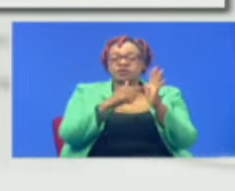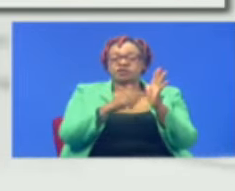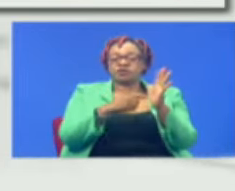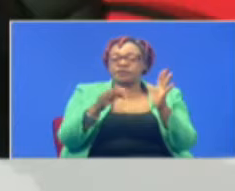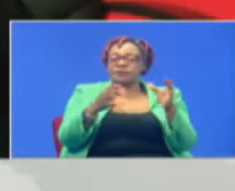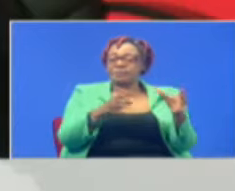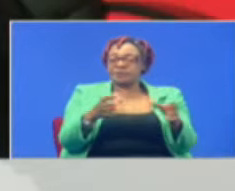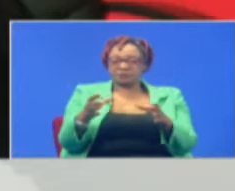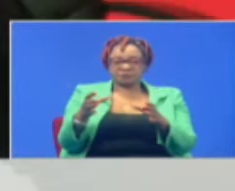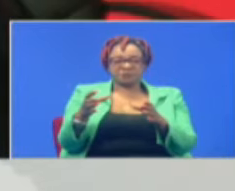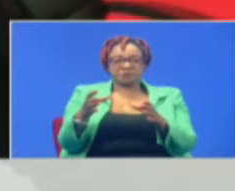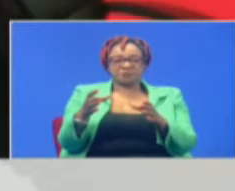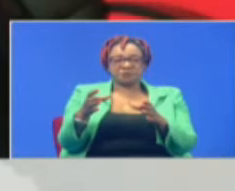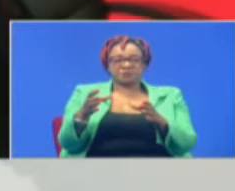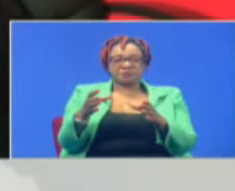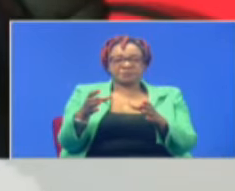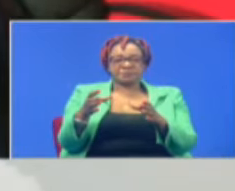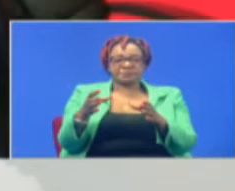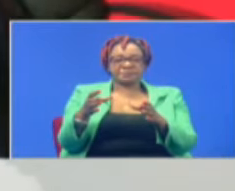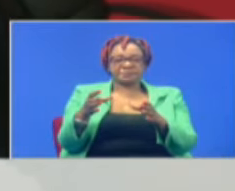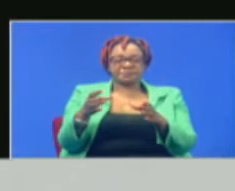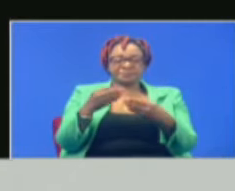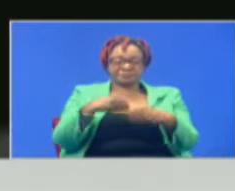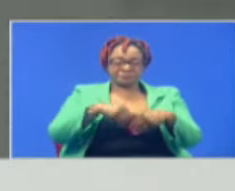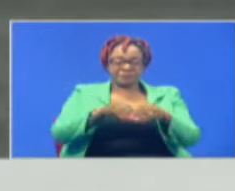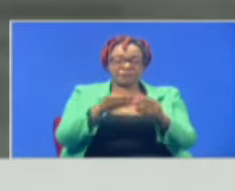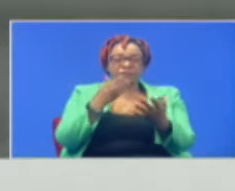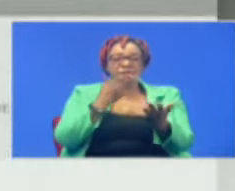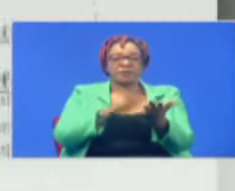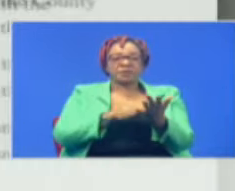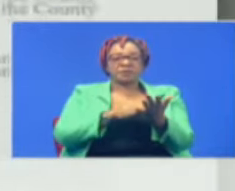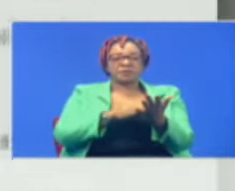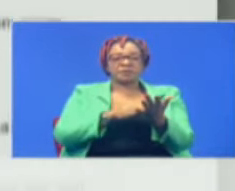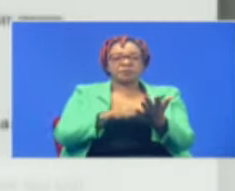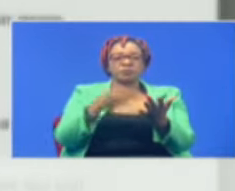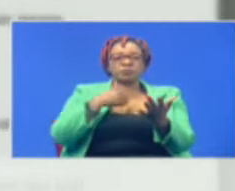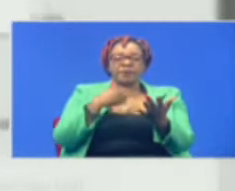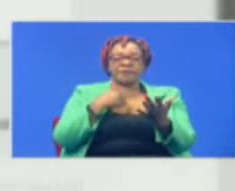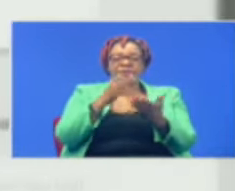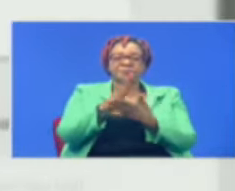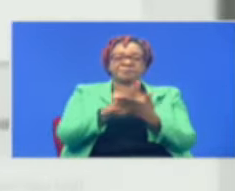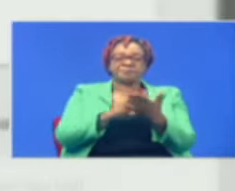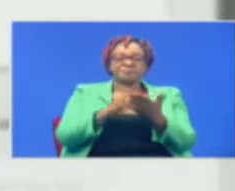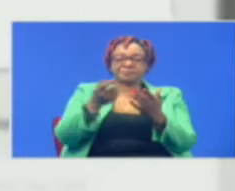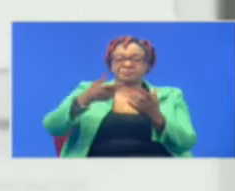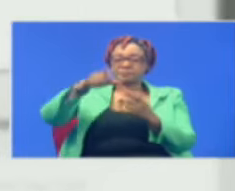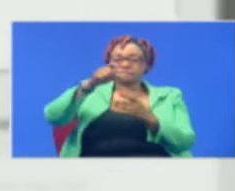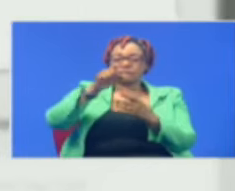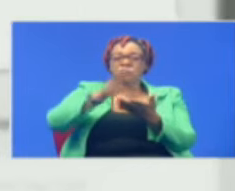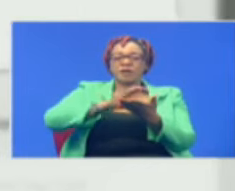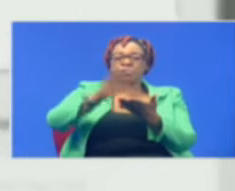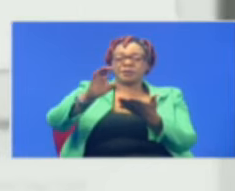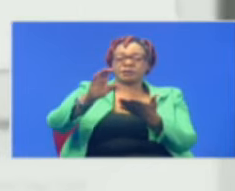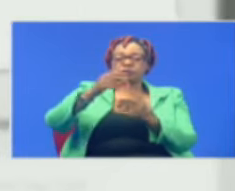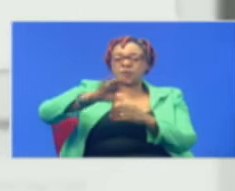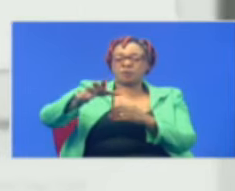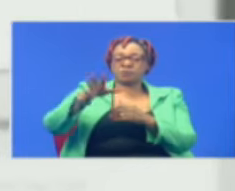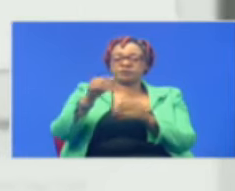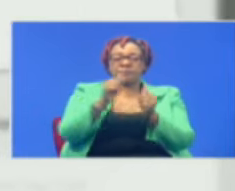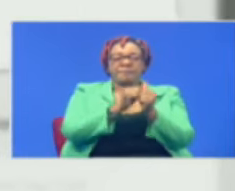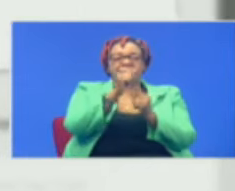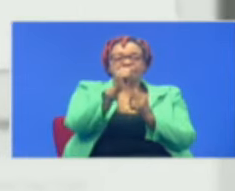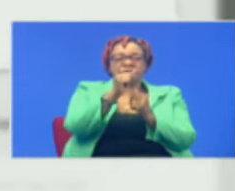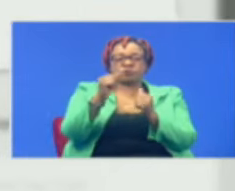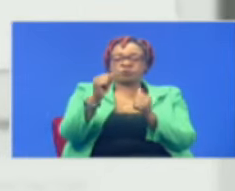party. According to the letter, there are sweeteners such as an increase in allocations to counties from 15